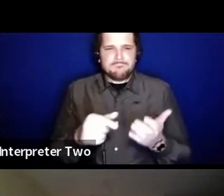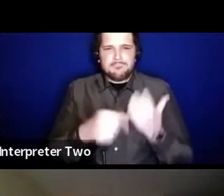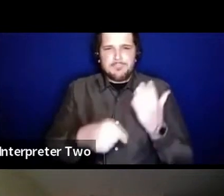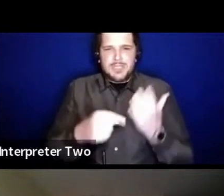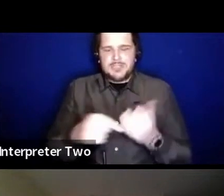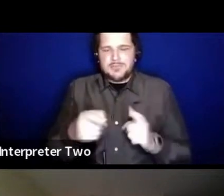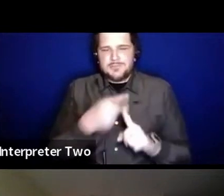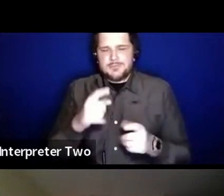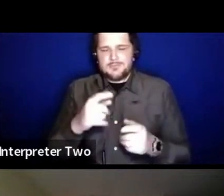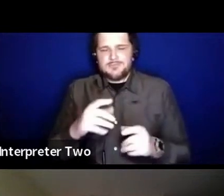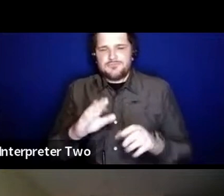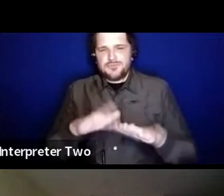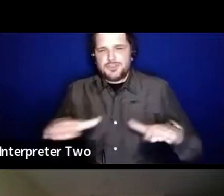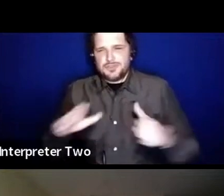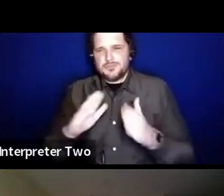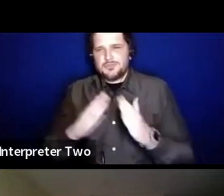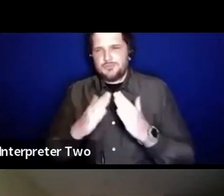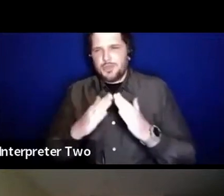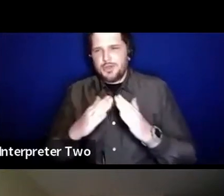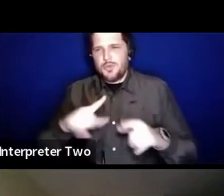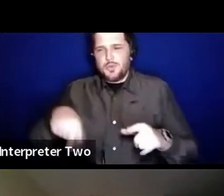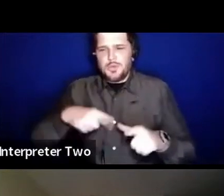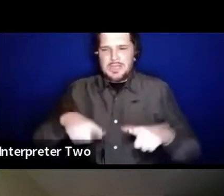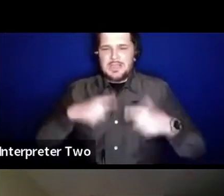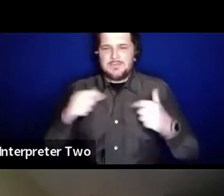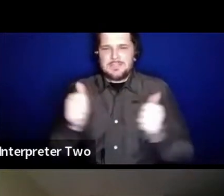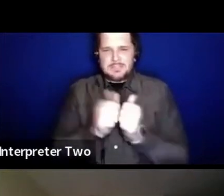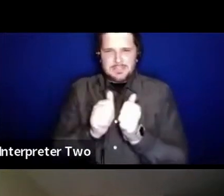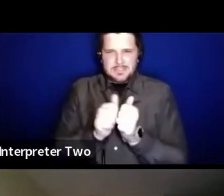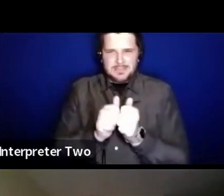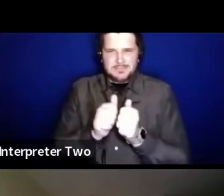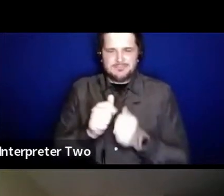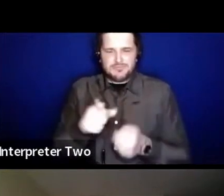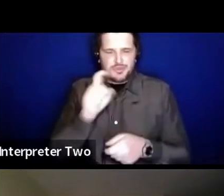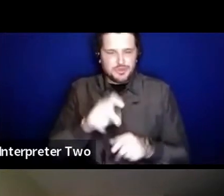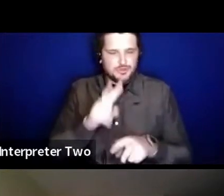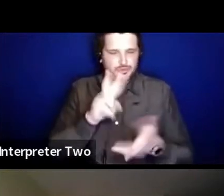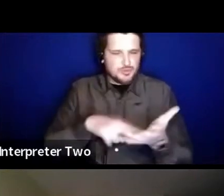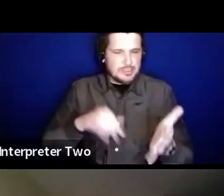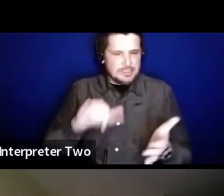Together. You should read it. and